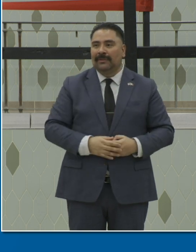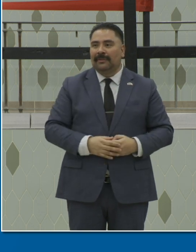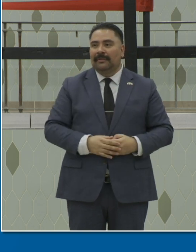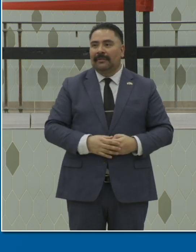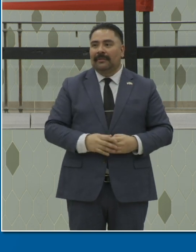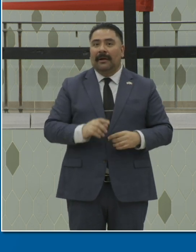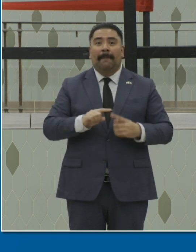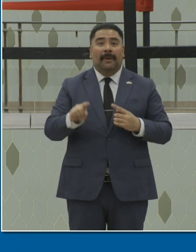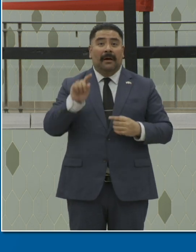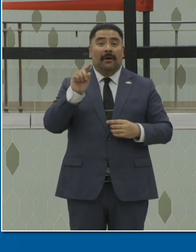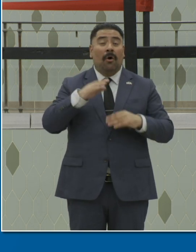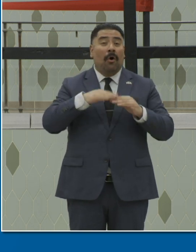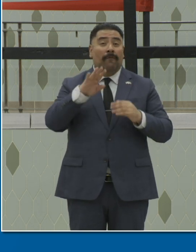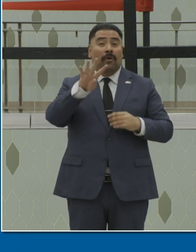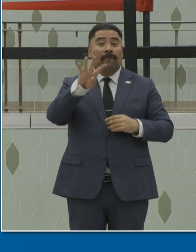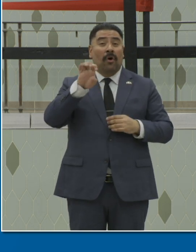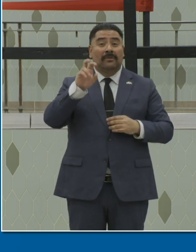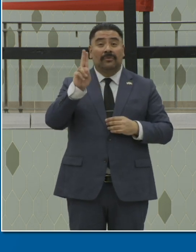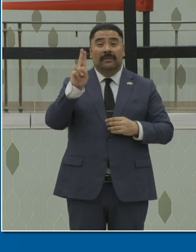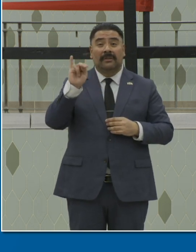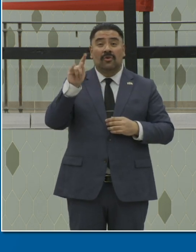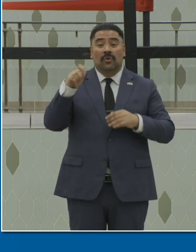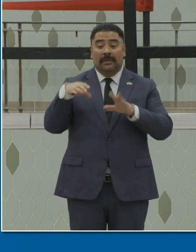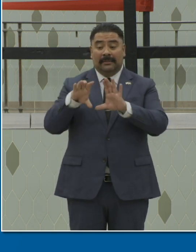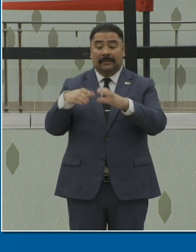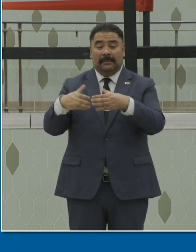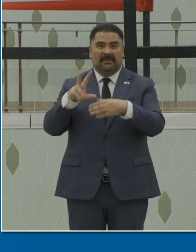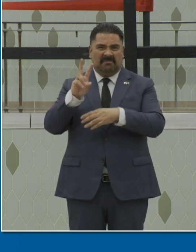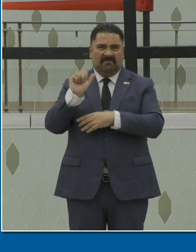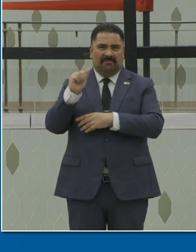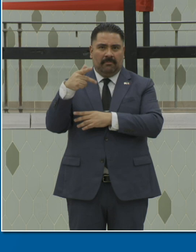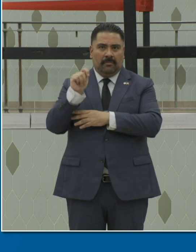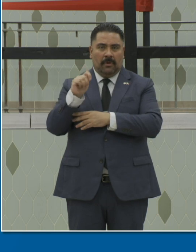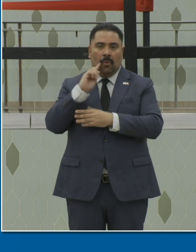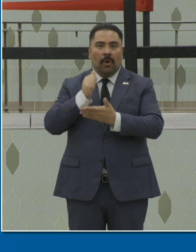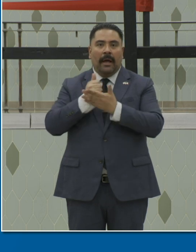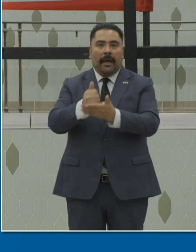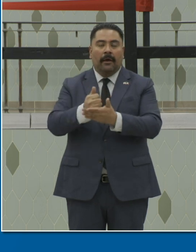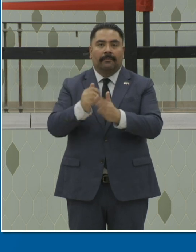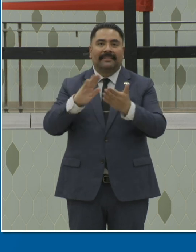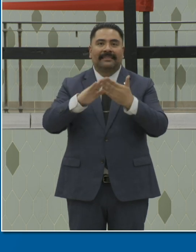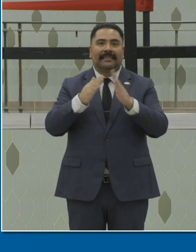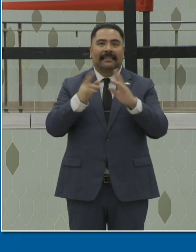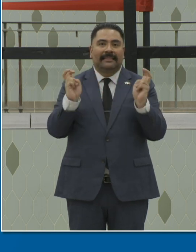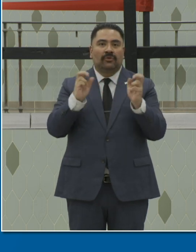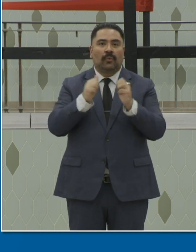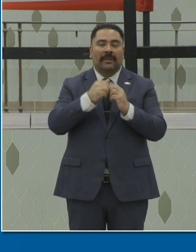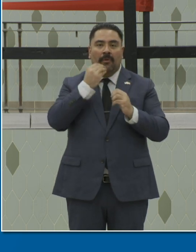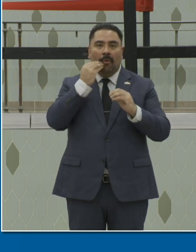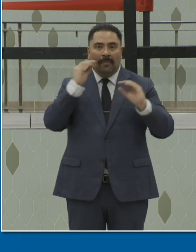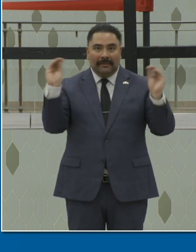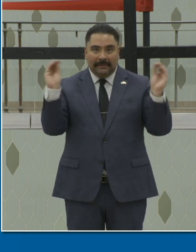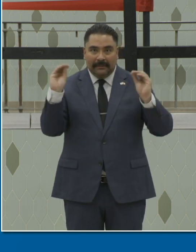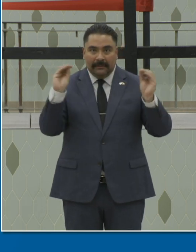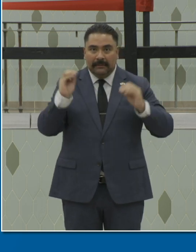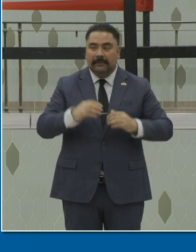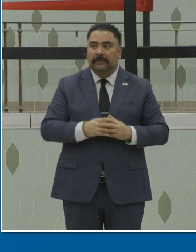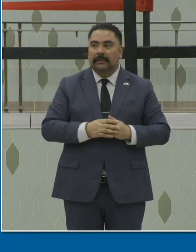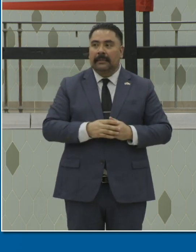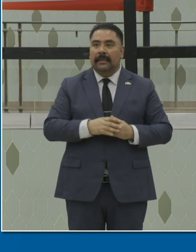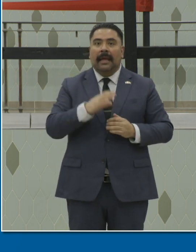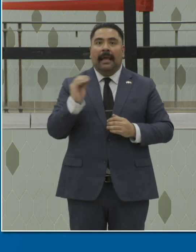But here's over 400 units that will help the city's issue with homelessness.